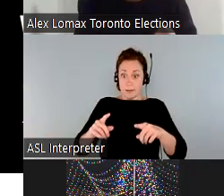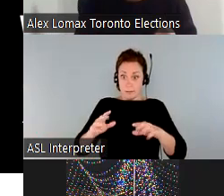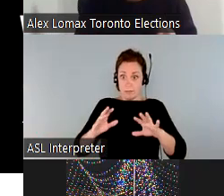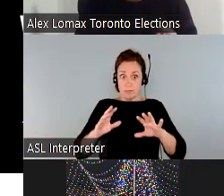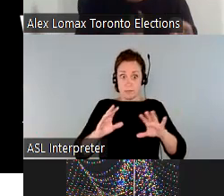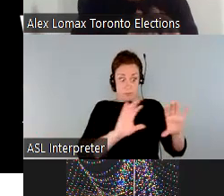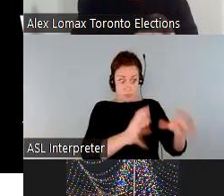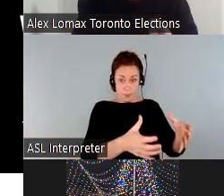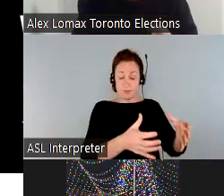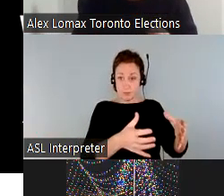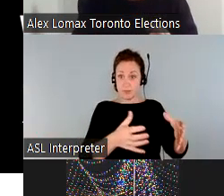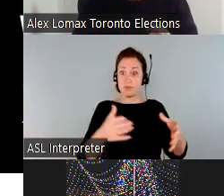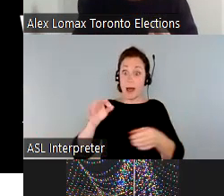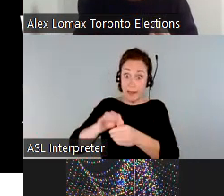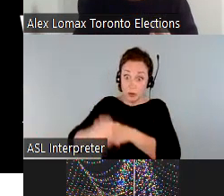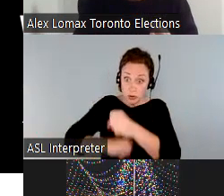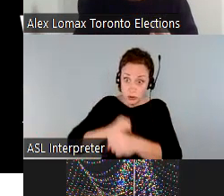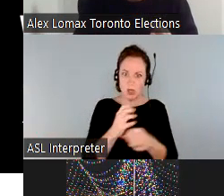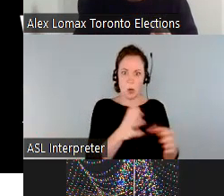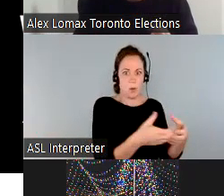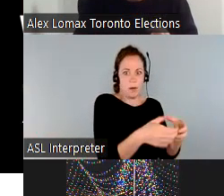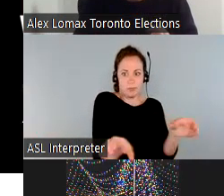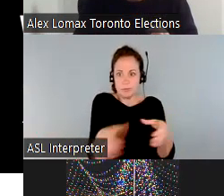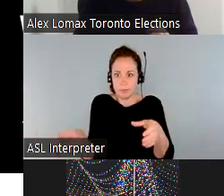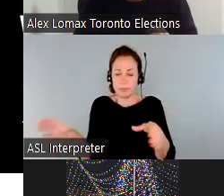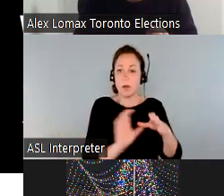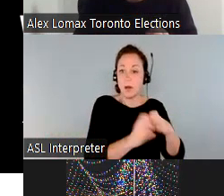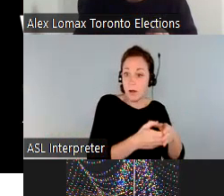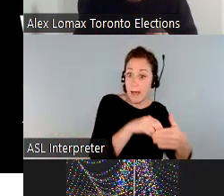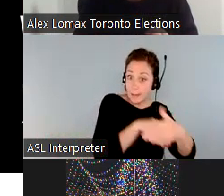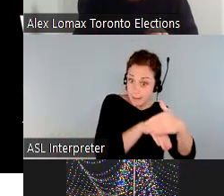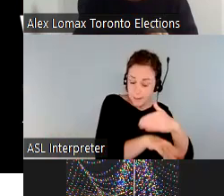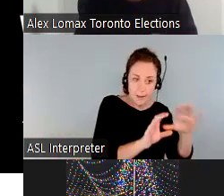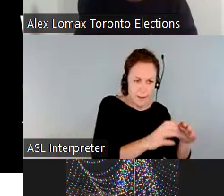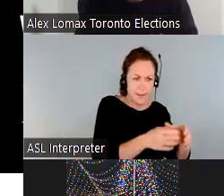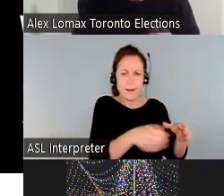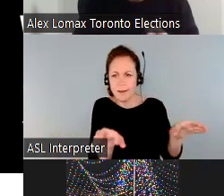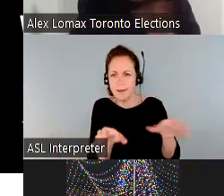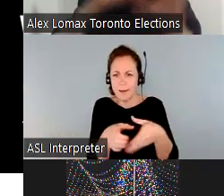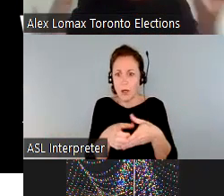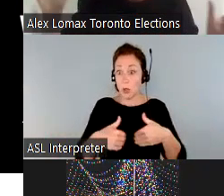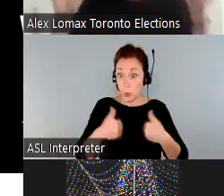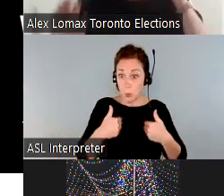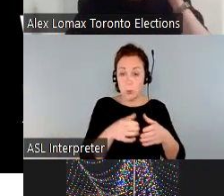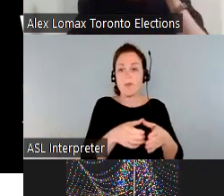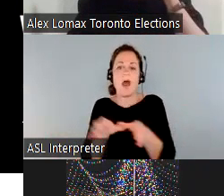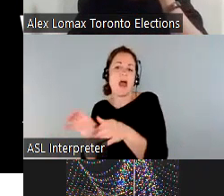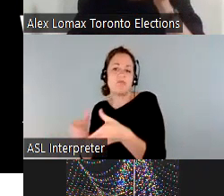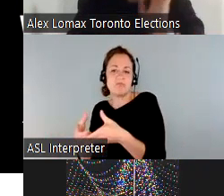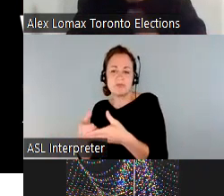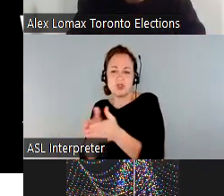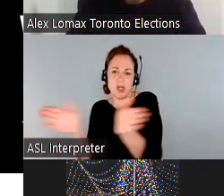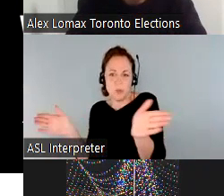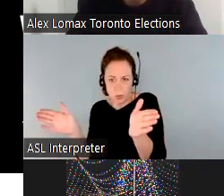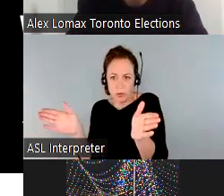on accessibility, one focusing on youth, and one general meeting. So